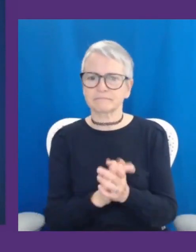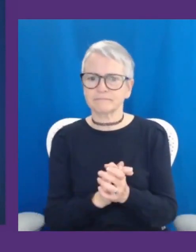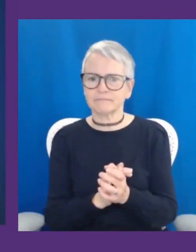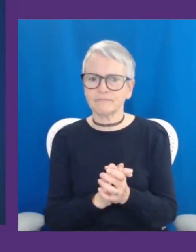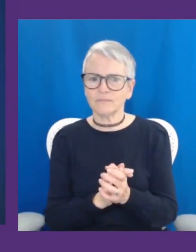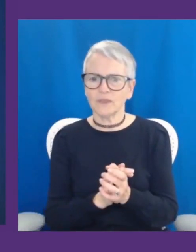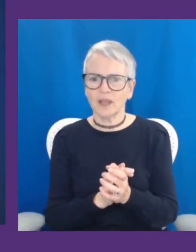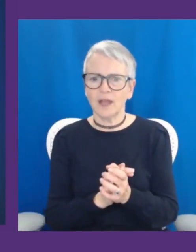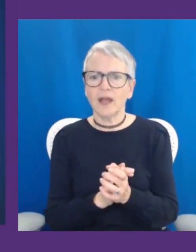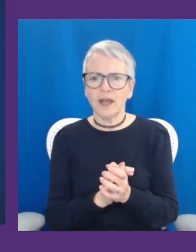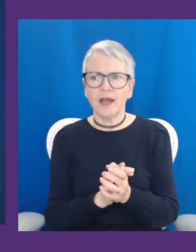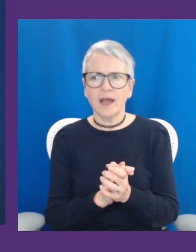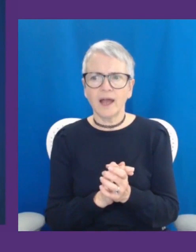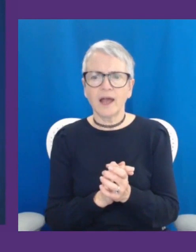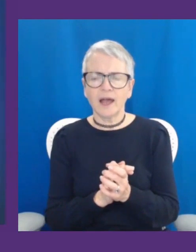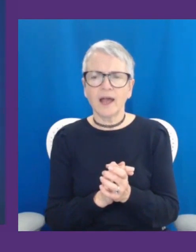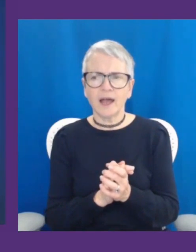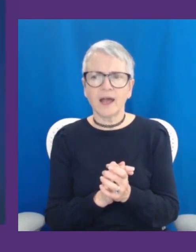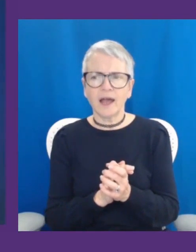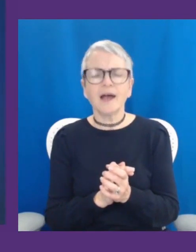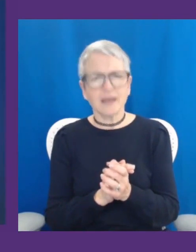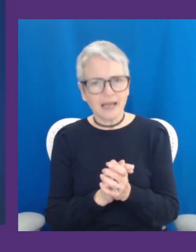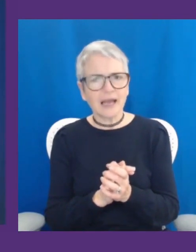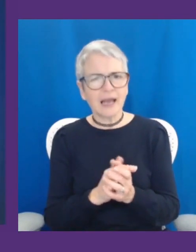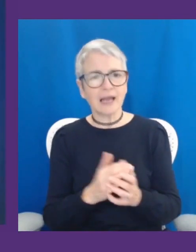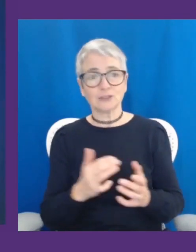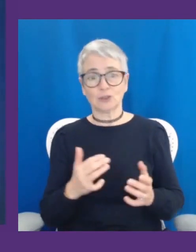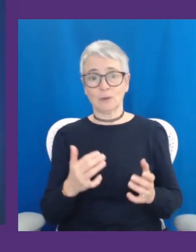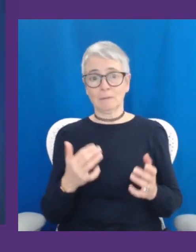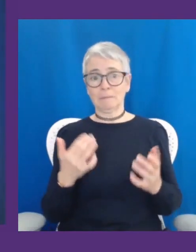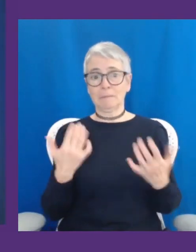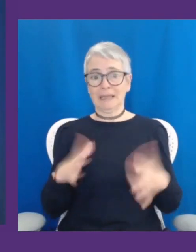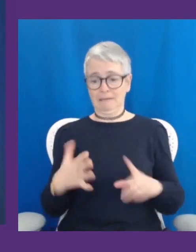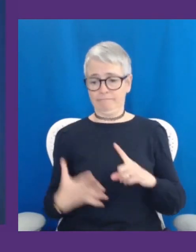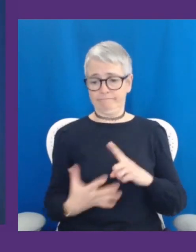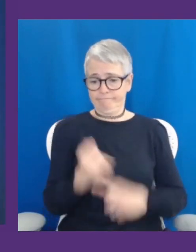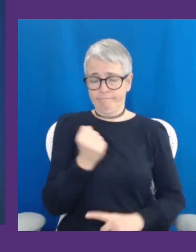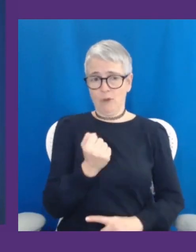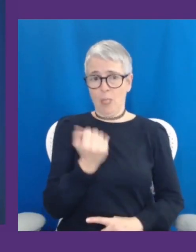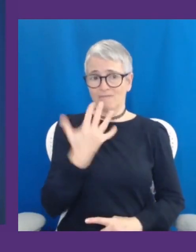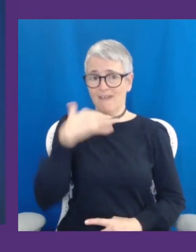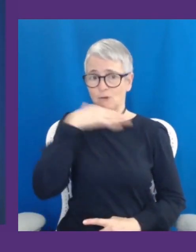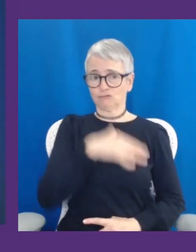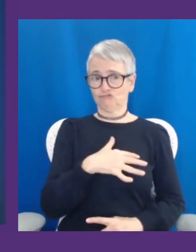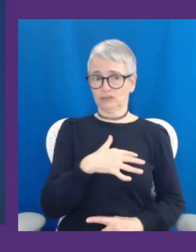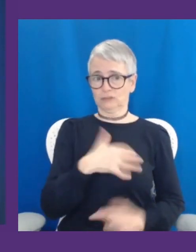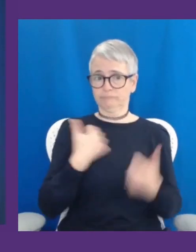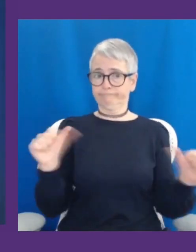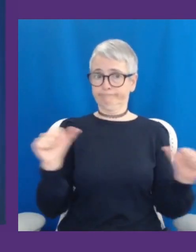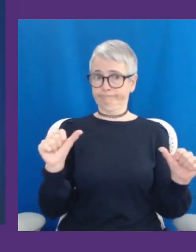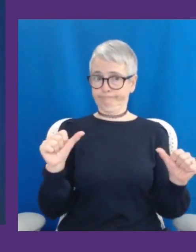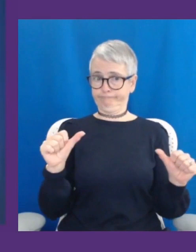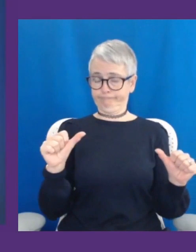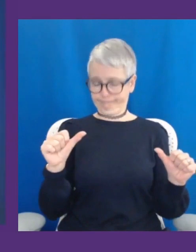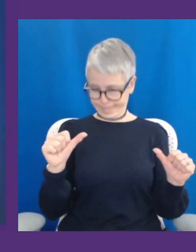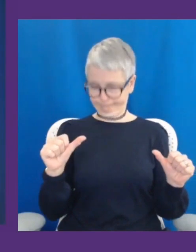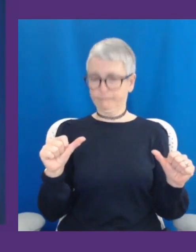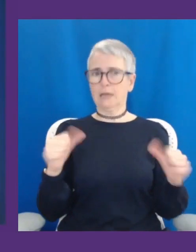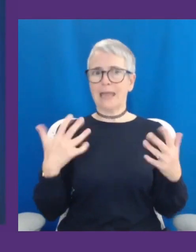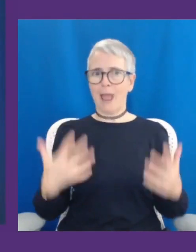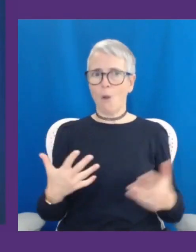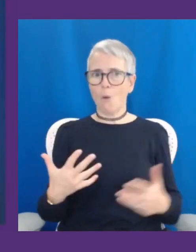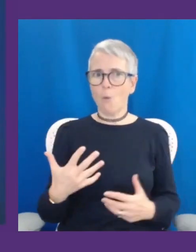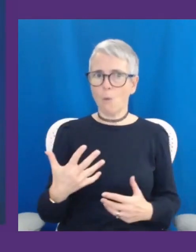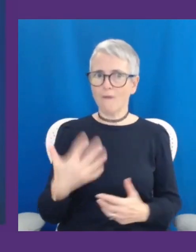of 15 months out from achieving the 500 and building that unique global